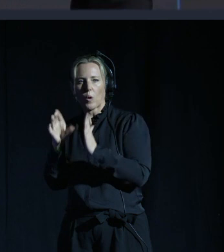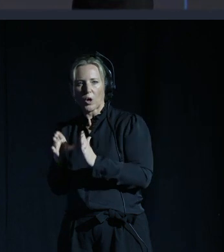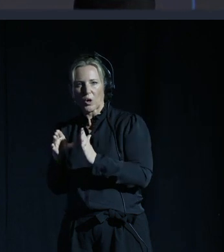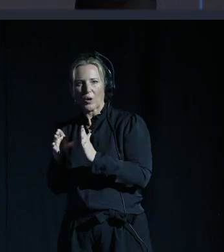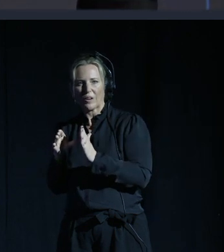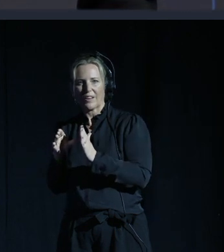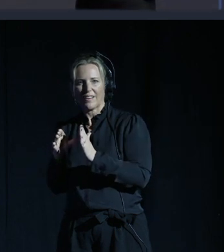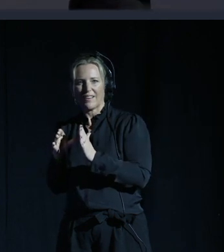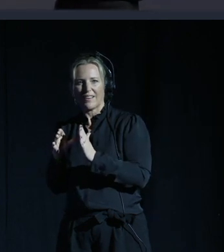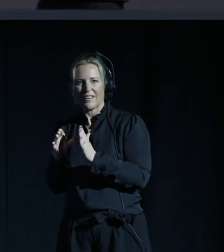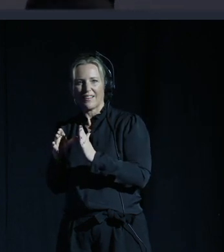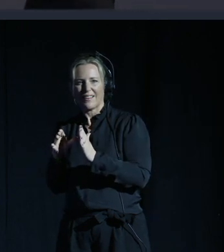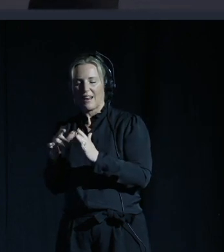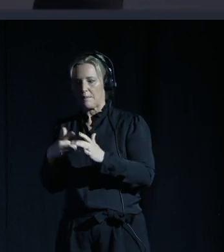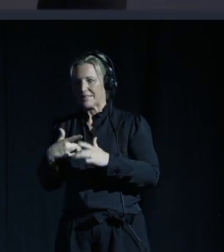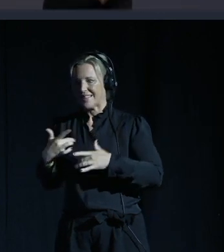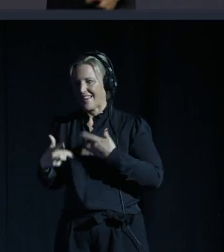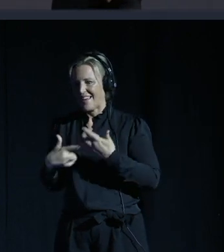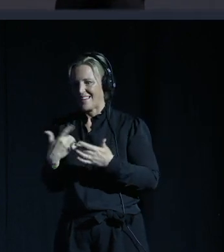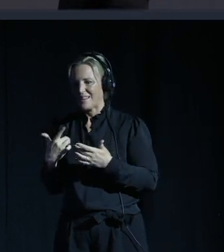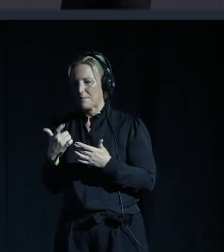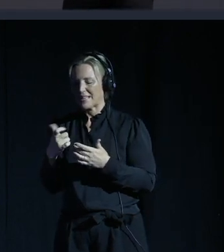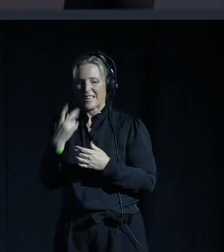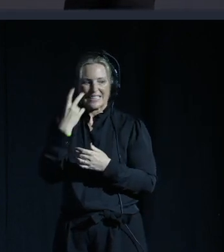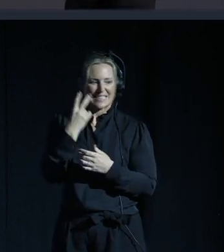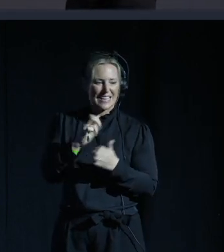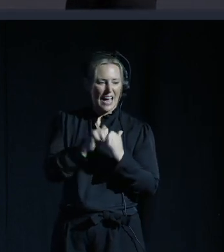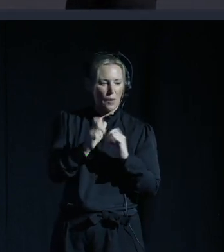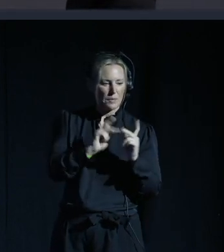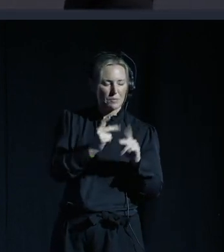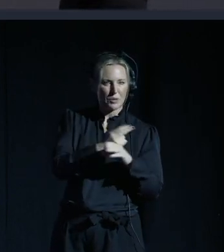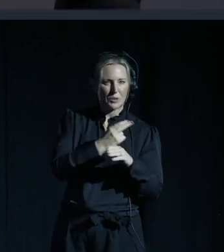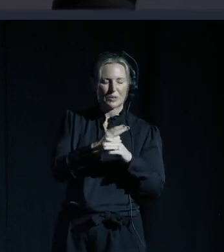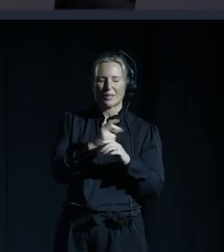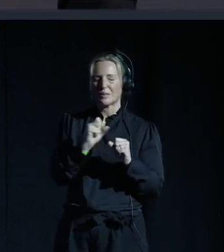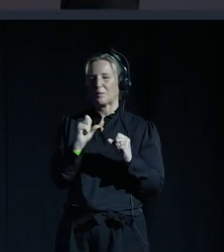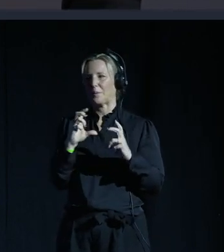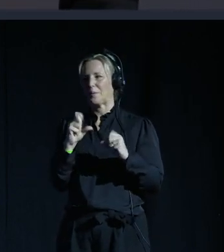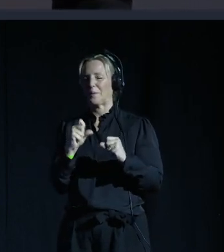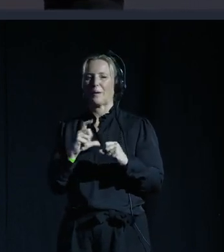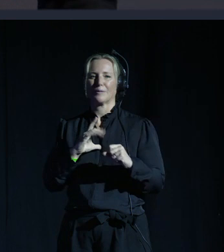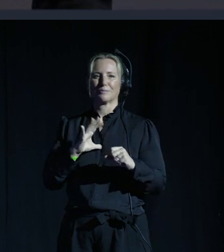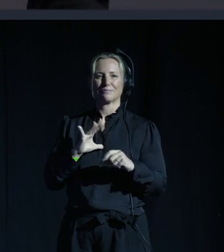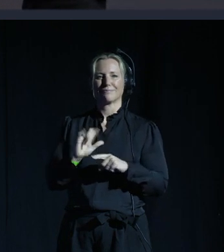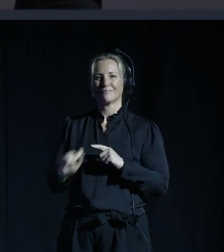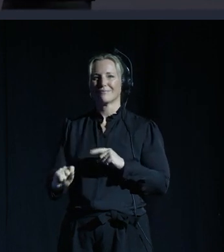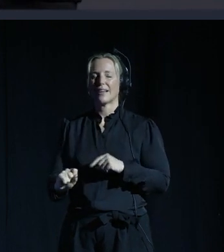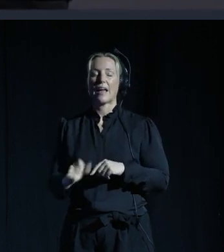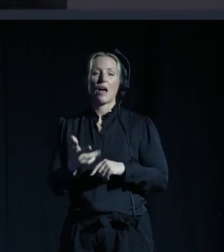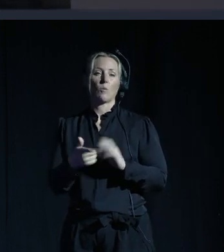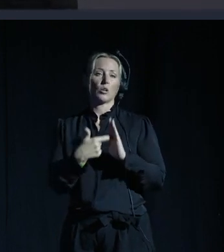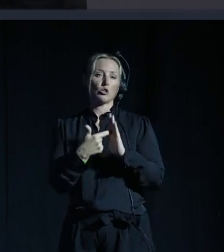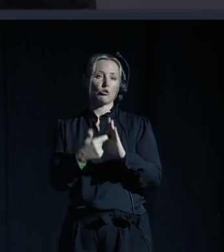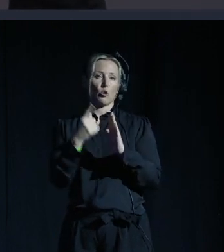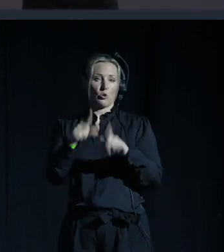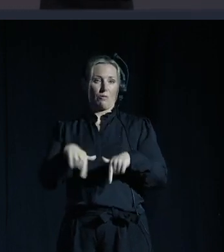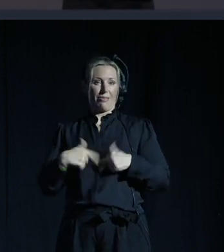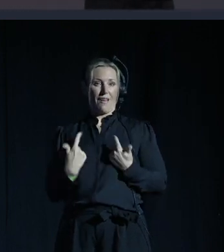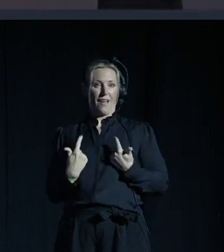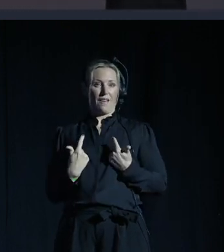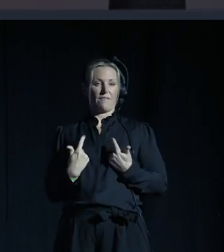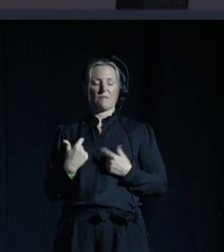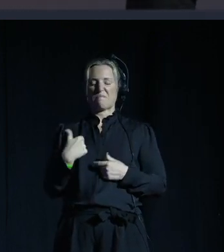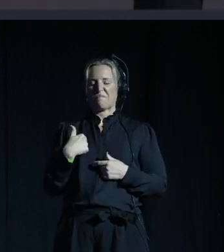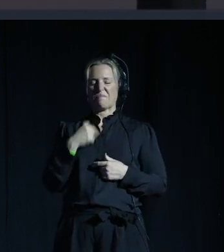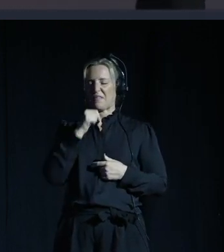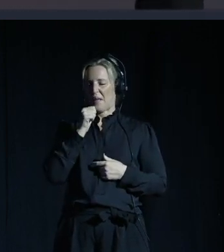about it, because I see it every time I see it and see people using it. It's phenomenal. So I want to show it to you live, and instead of me doing this one,